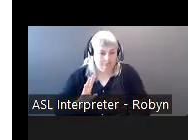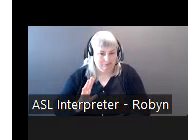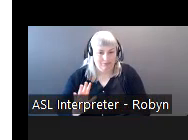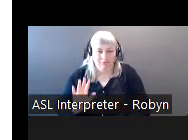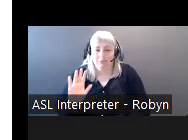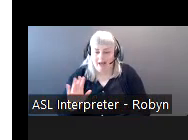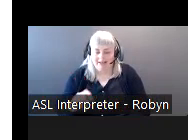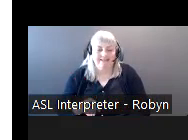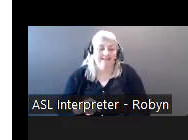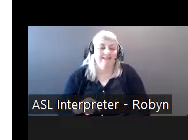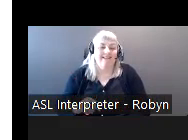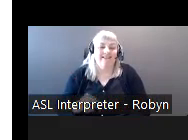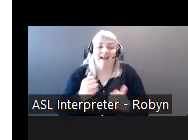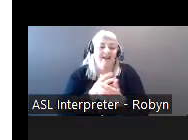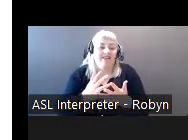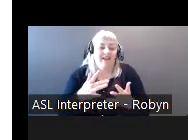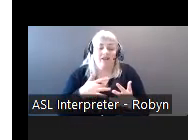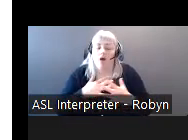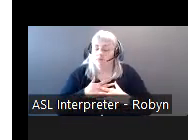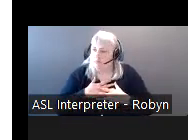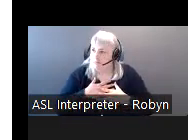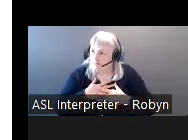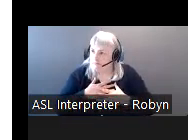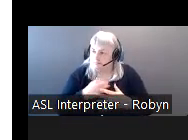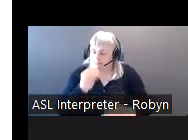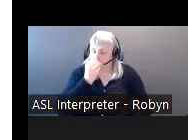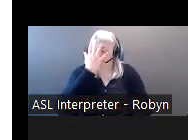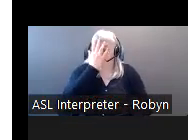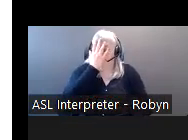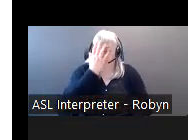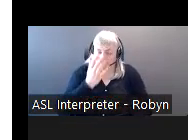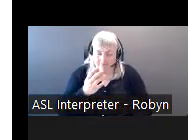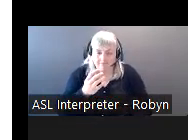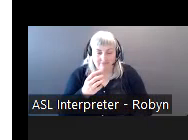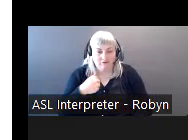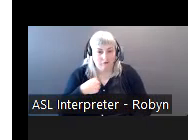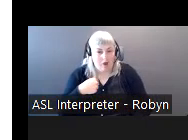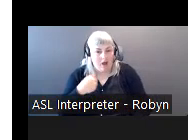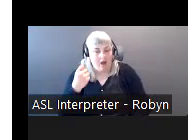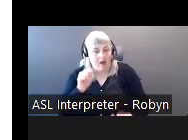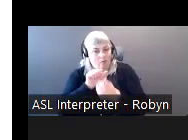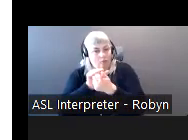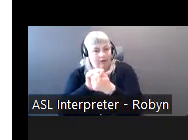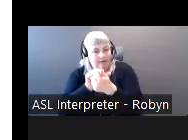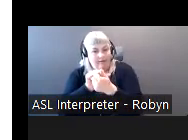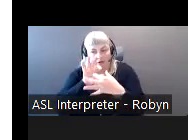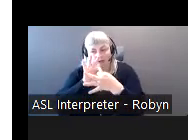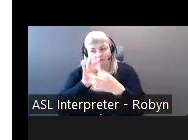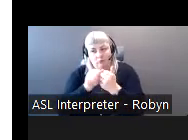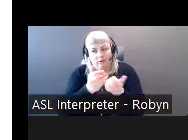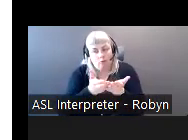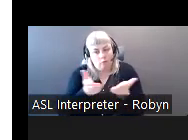But I found it all very humbling. So I'm with you in all of this. Our habitual patterns